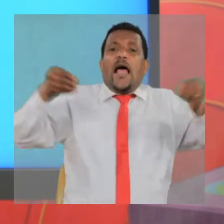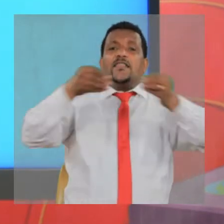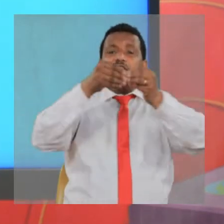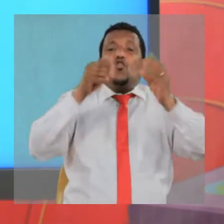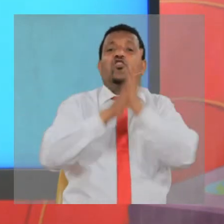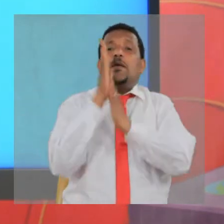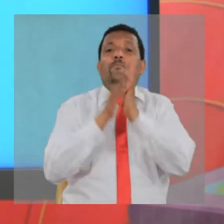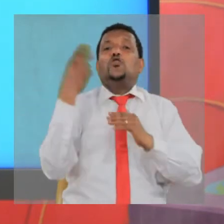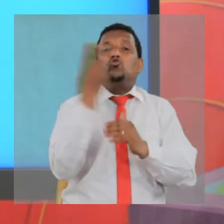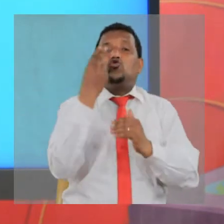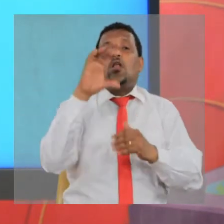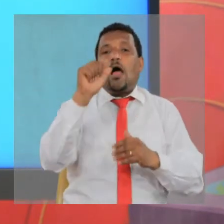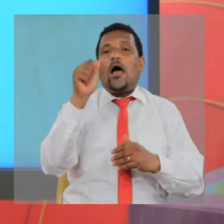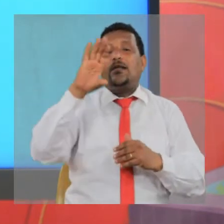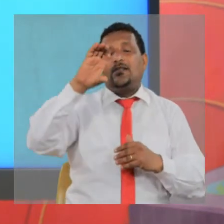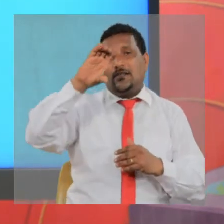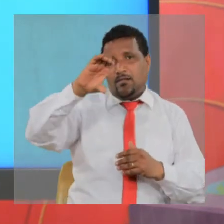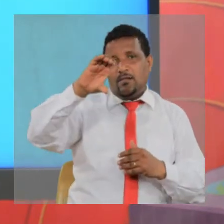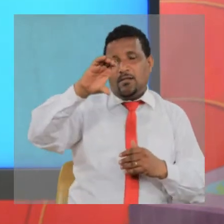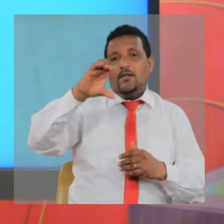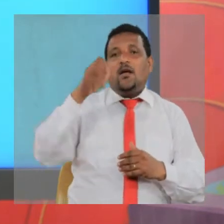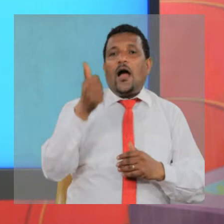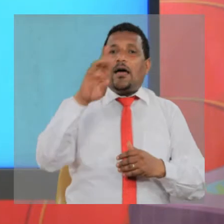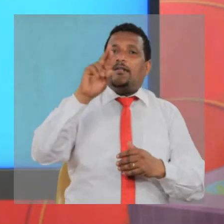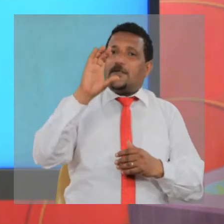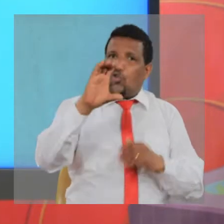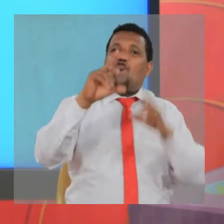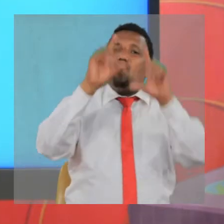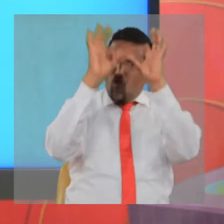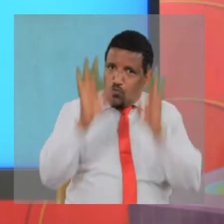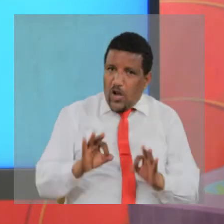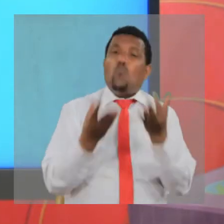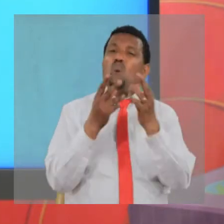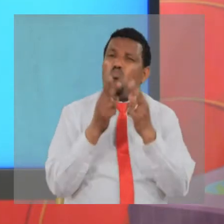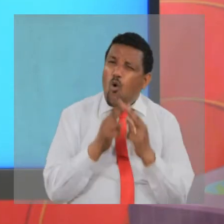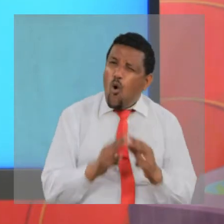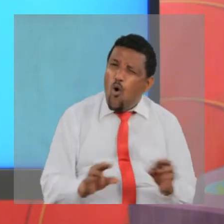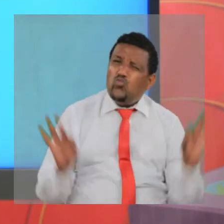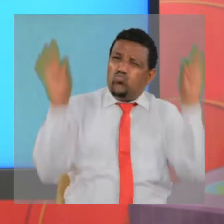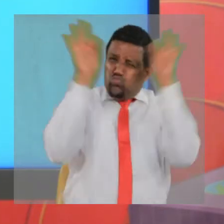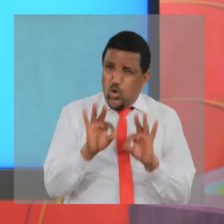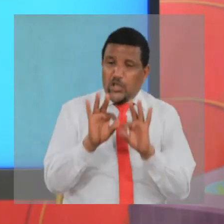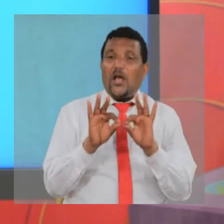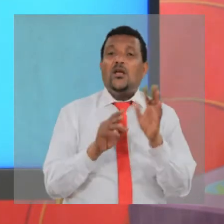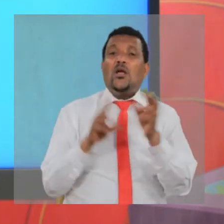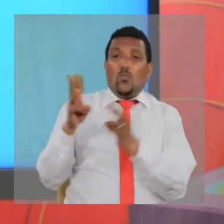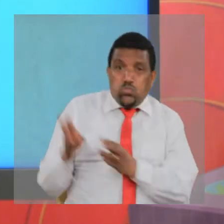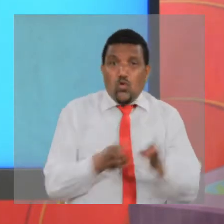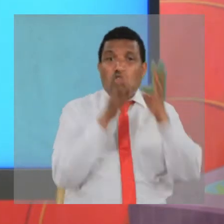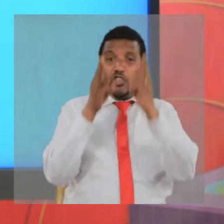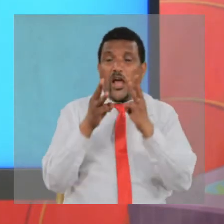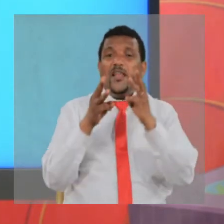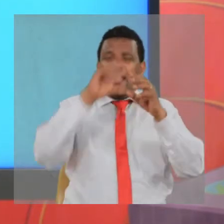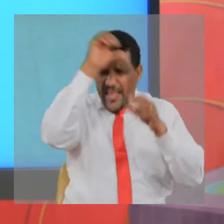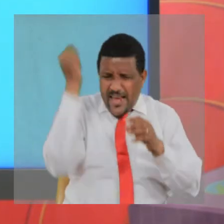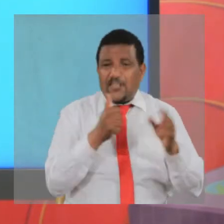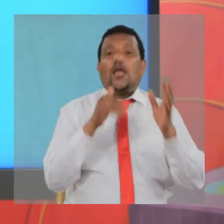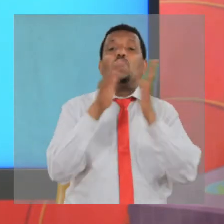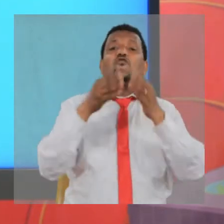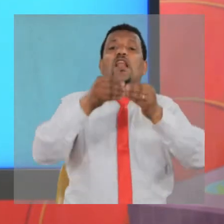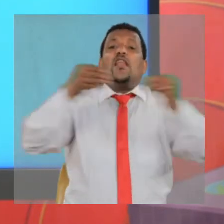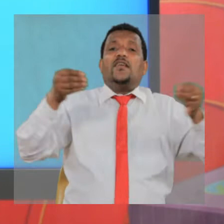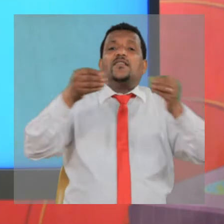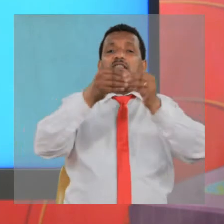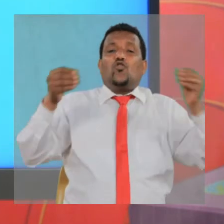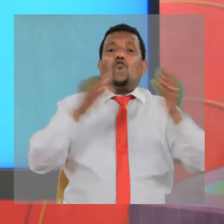demand using the arc formula. The most important procedure to calculate any type of elasticity